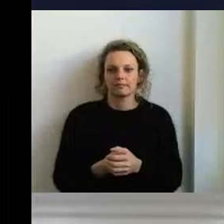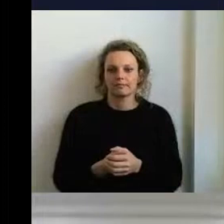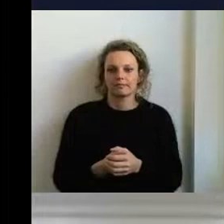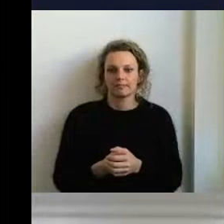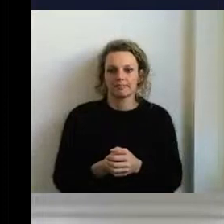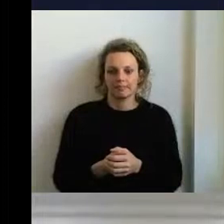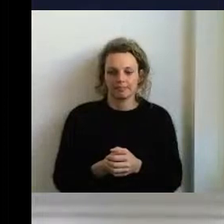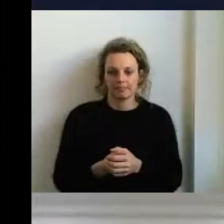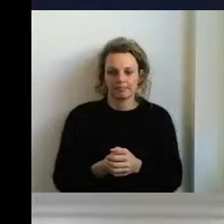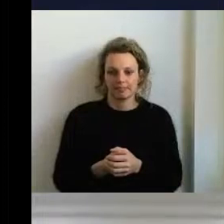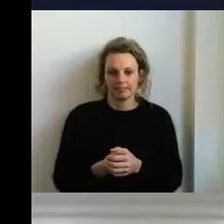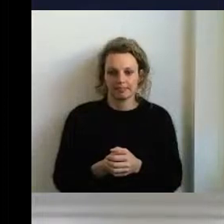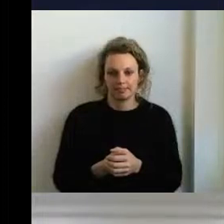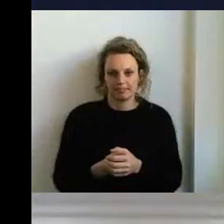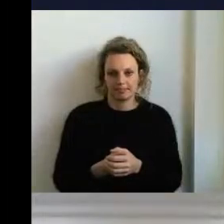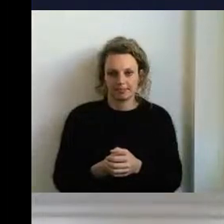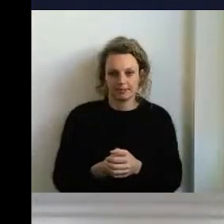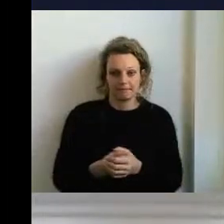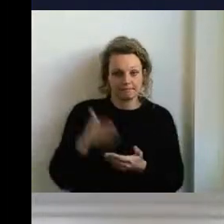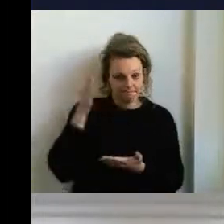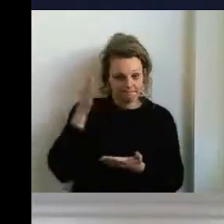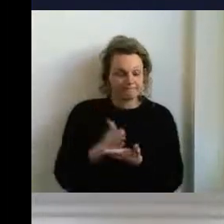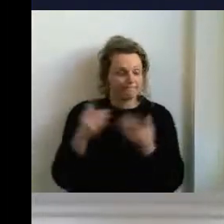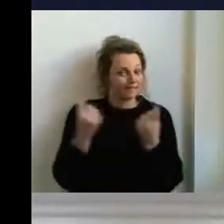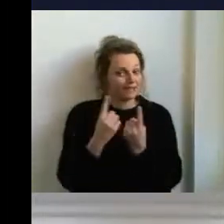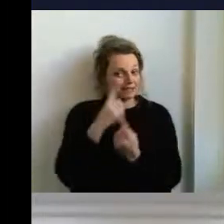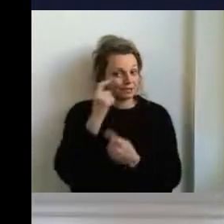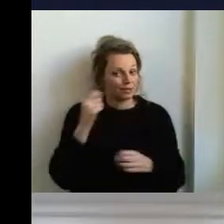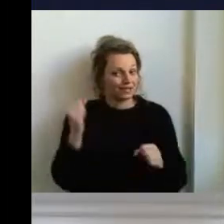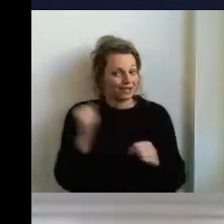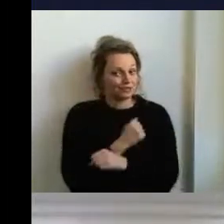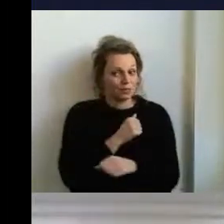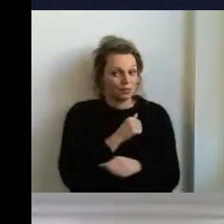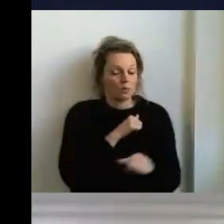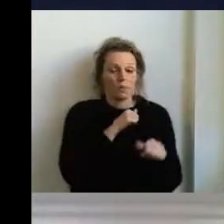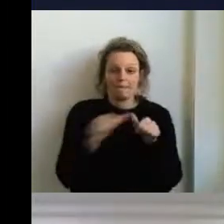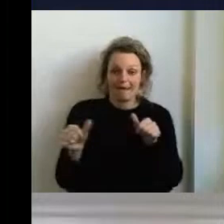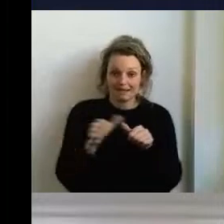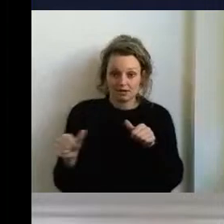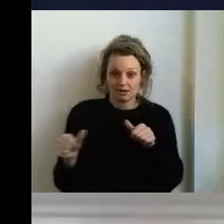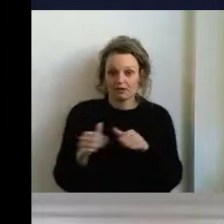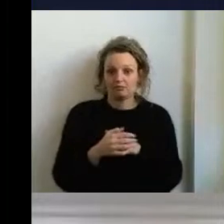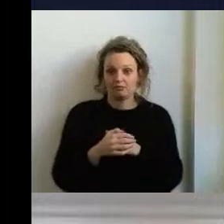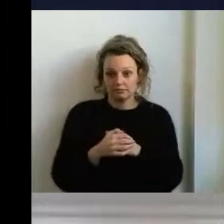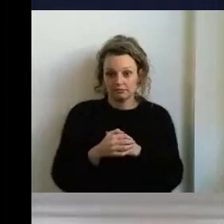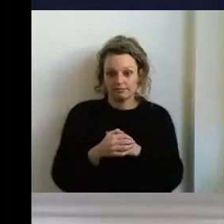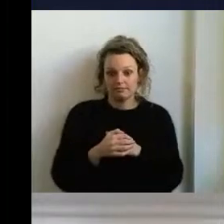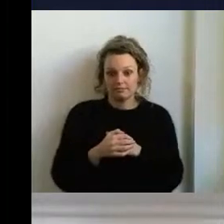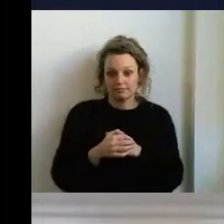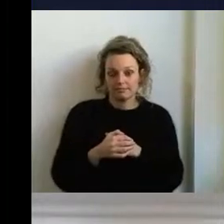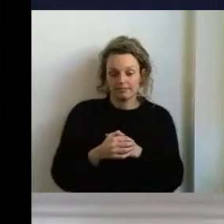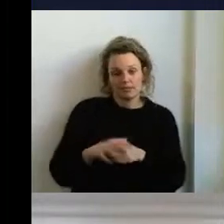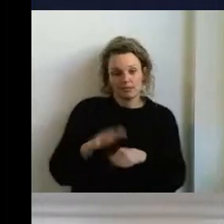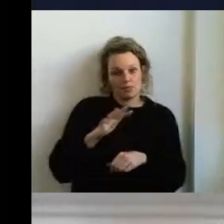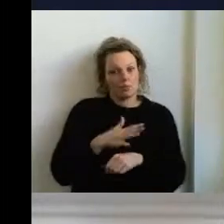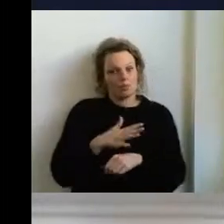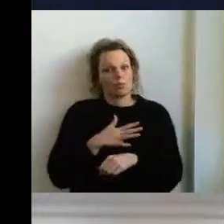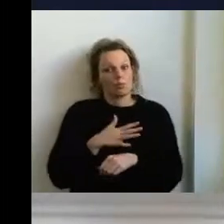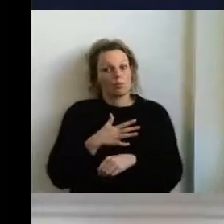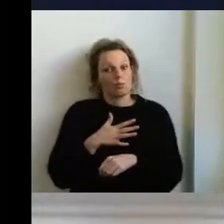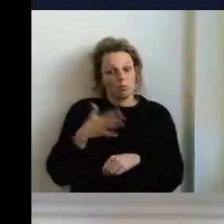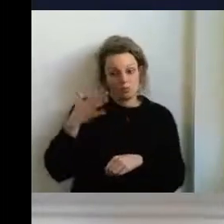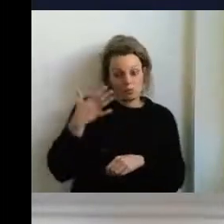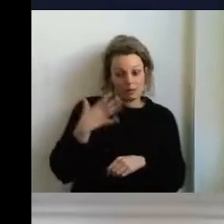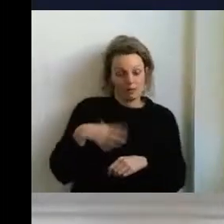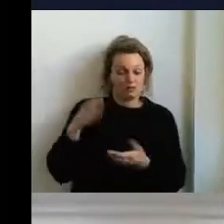that there are things that we can do better and gaps that we need to close. Giving a We presentation. don't just want to stop there. We want to really